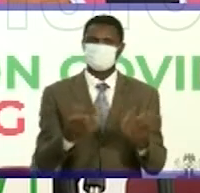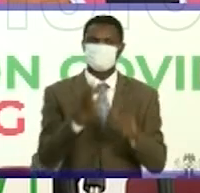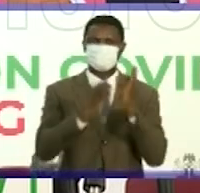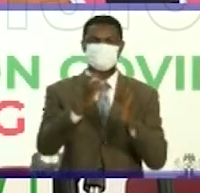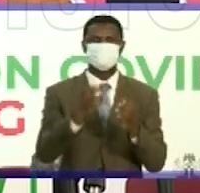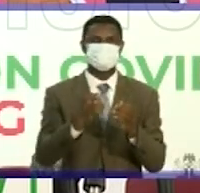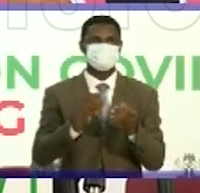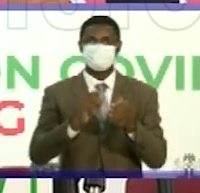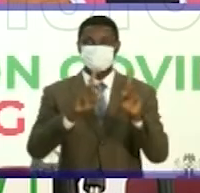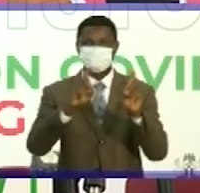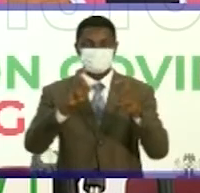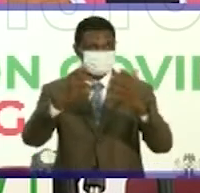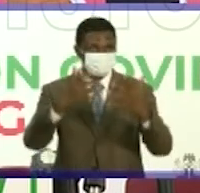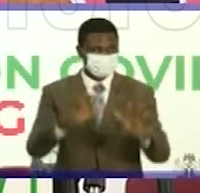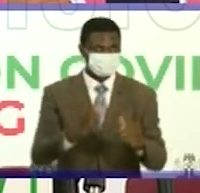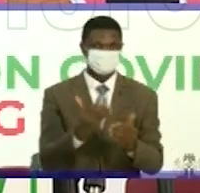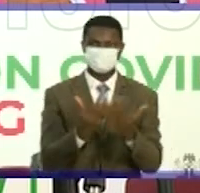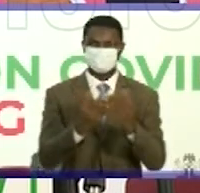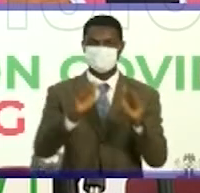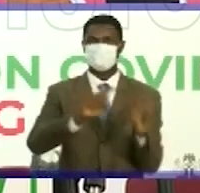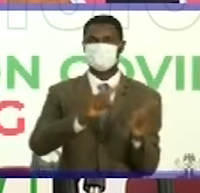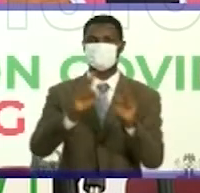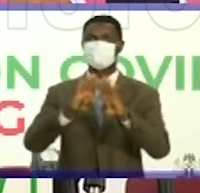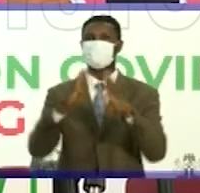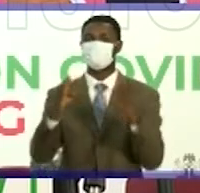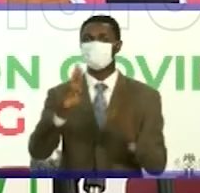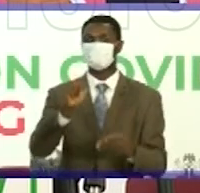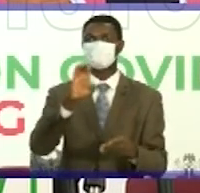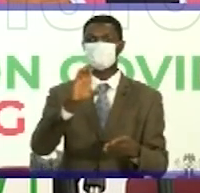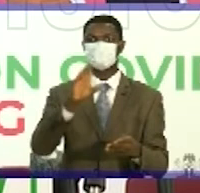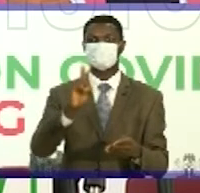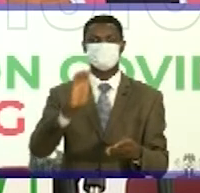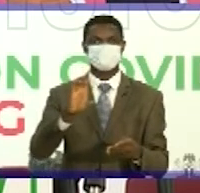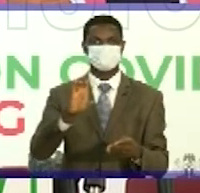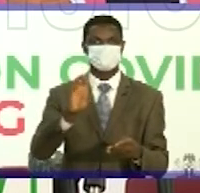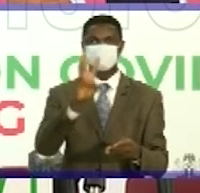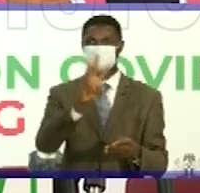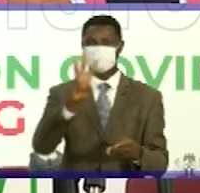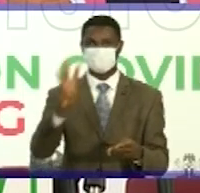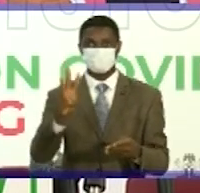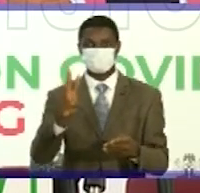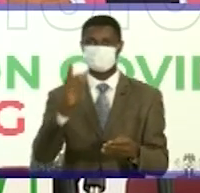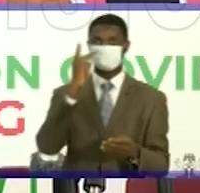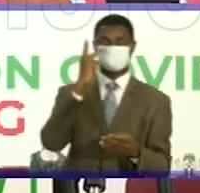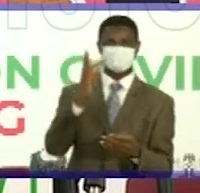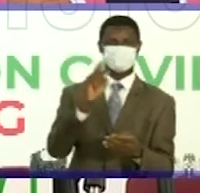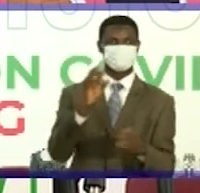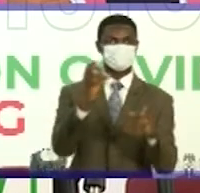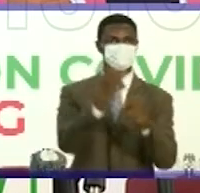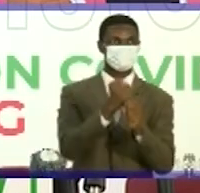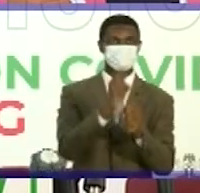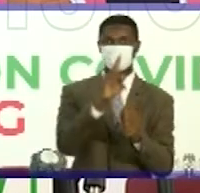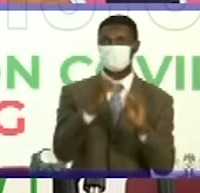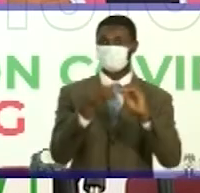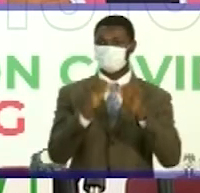being phoned. There's a trial going on that will allow persons to just log on. You will be given a number through your phone,